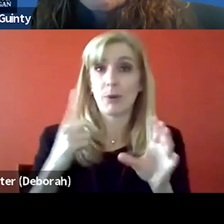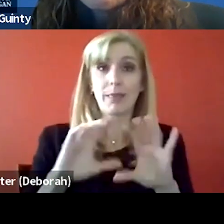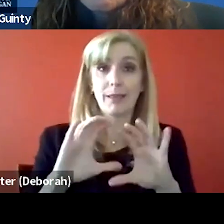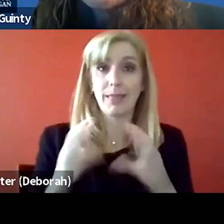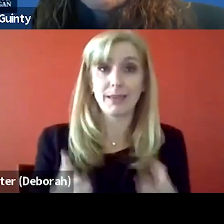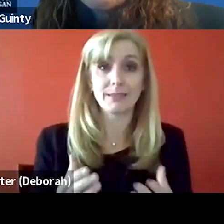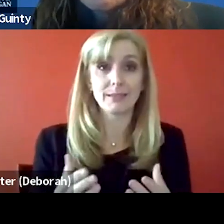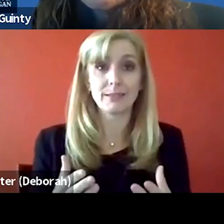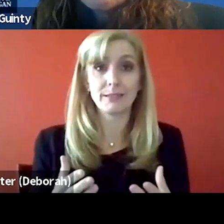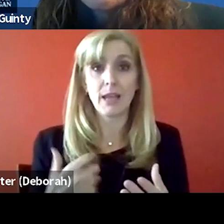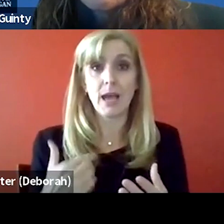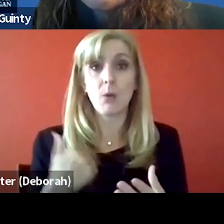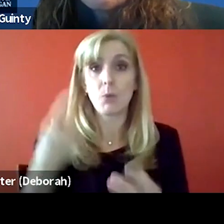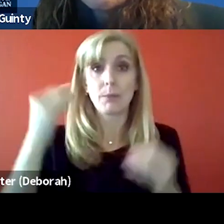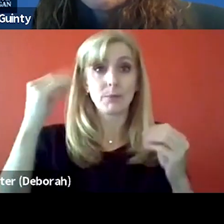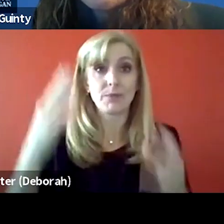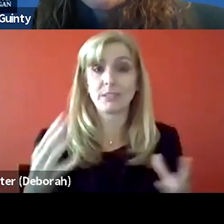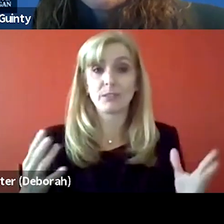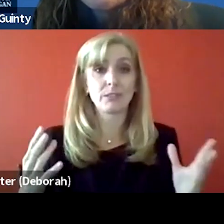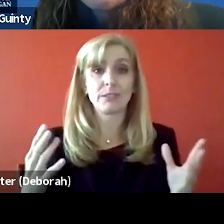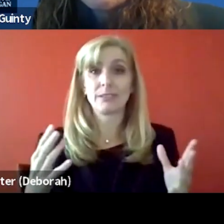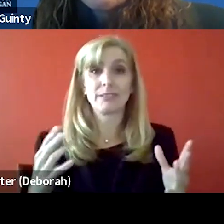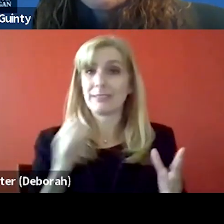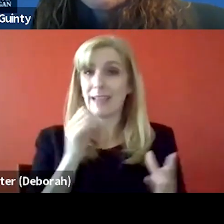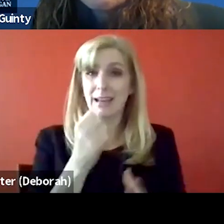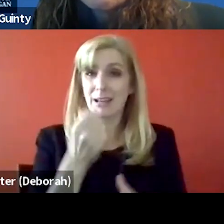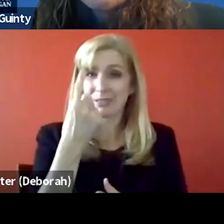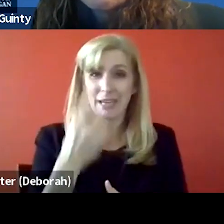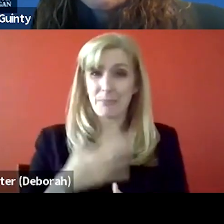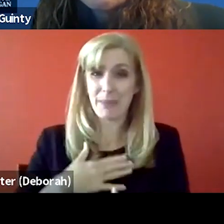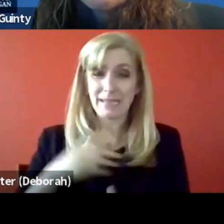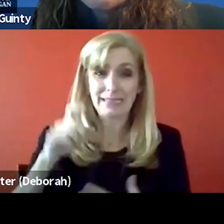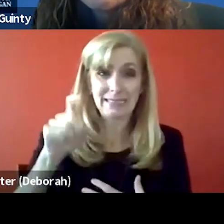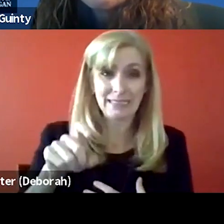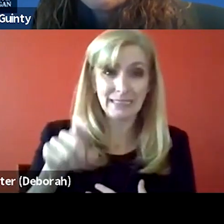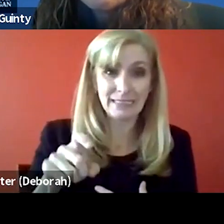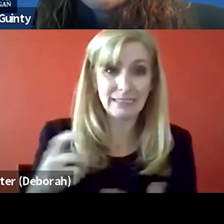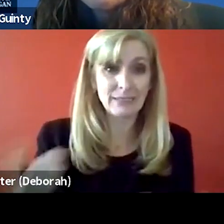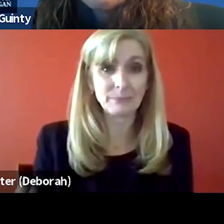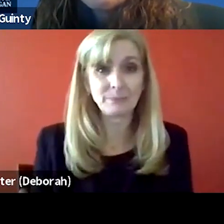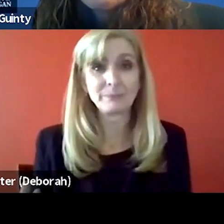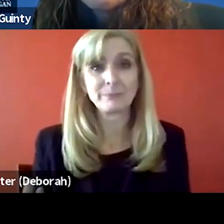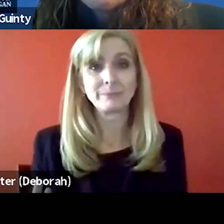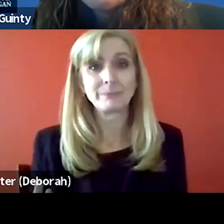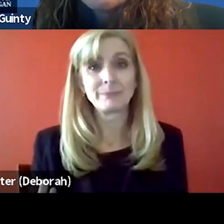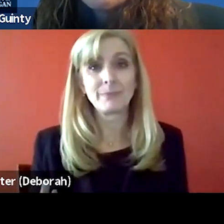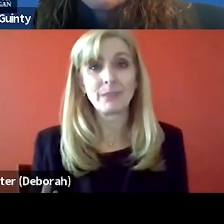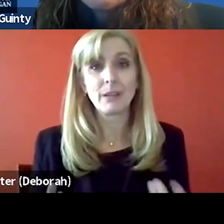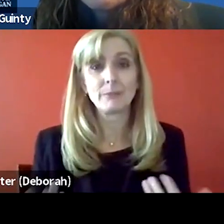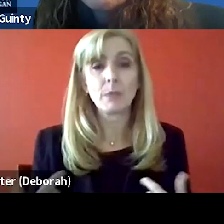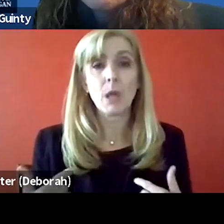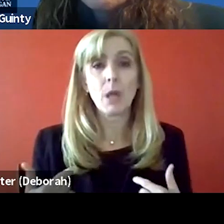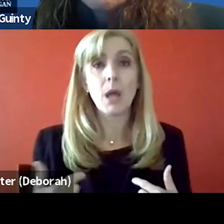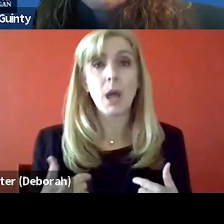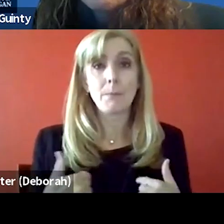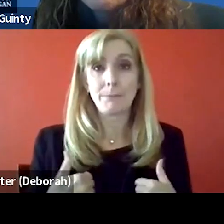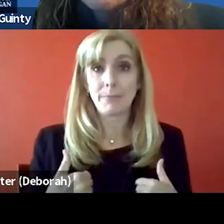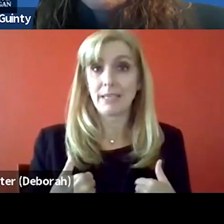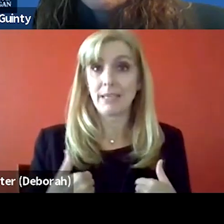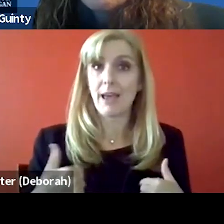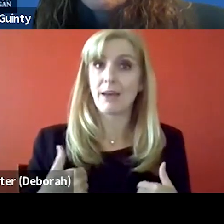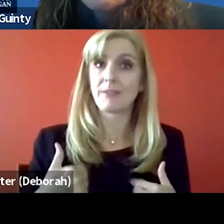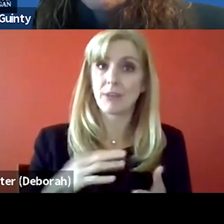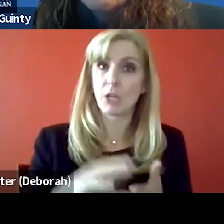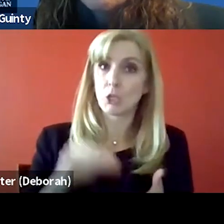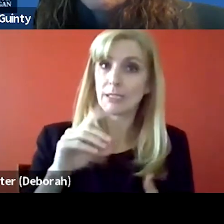classes. I had a professor that just really wasn't in tune to my needs, even with the visa form. And so personally for me with the learning disability, I